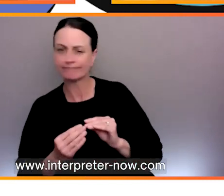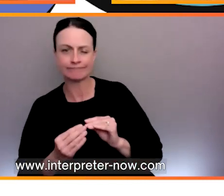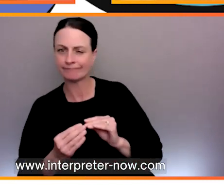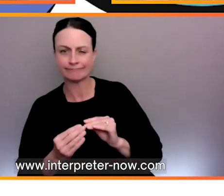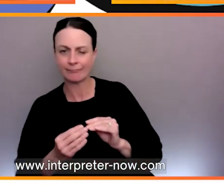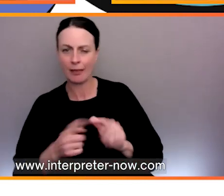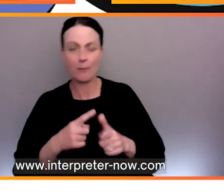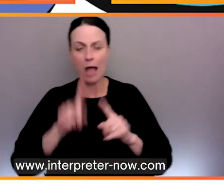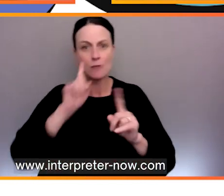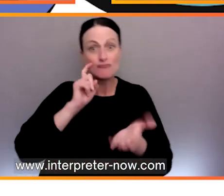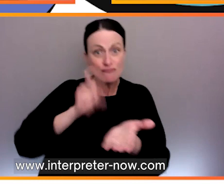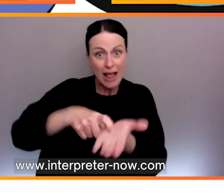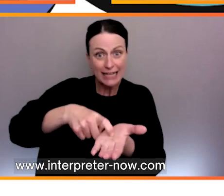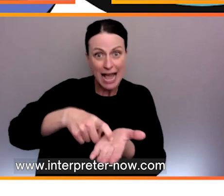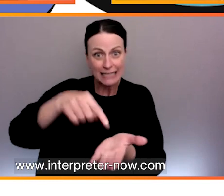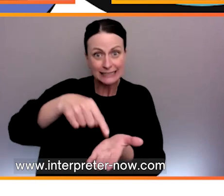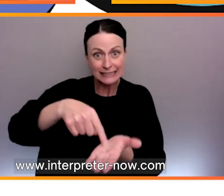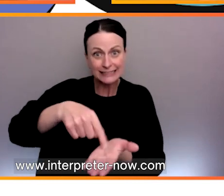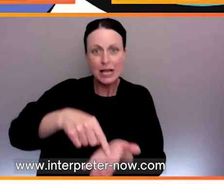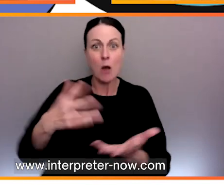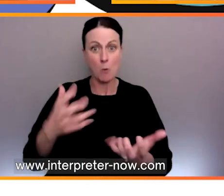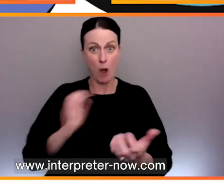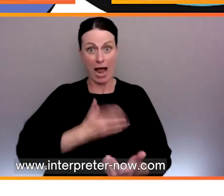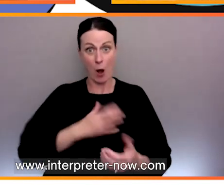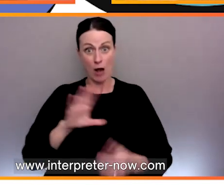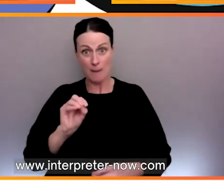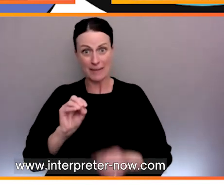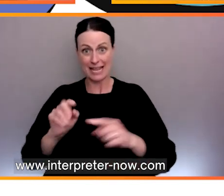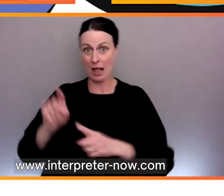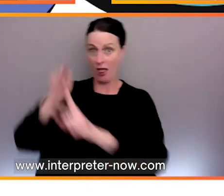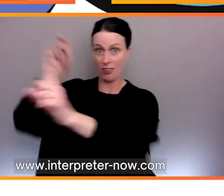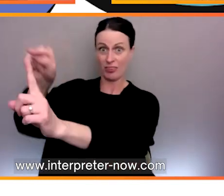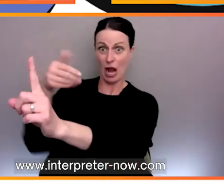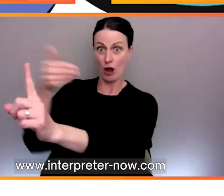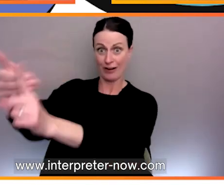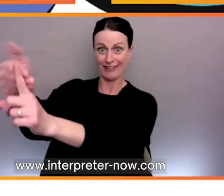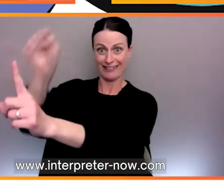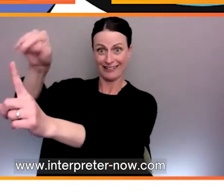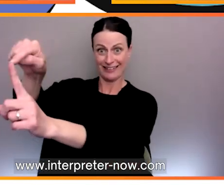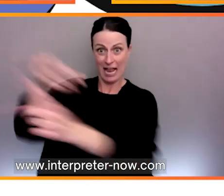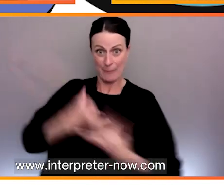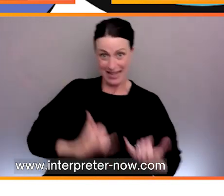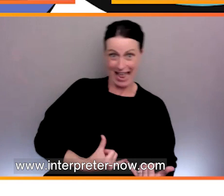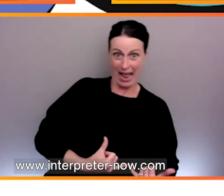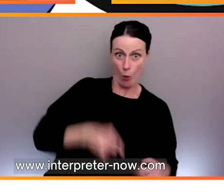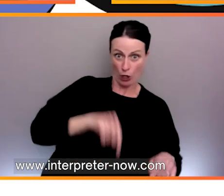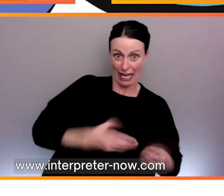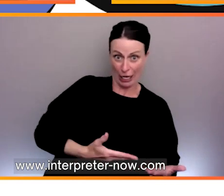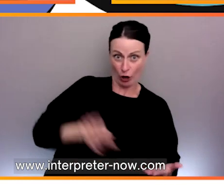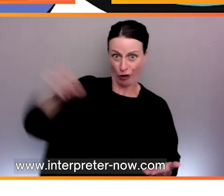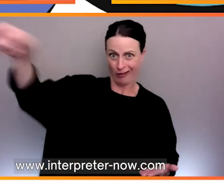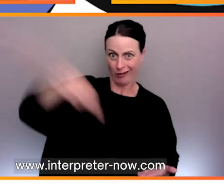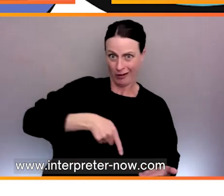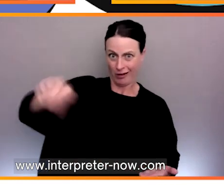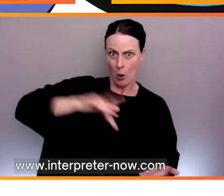middle, and we need to shore that gap. Let's figure out how we're going to do that. Yeah. And I would say also a